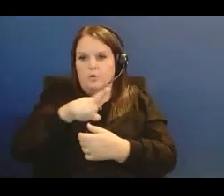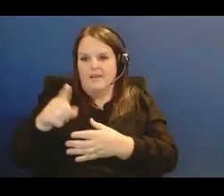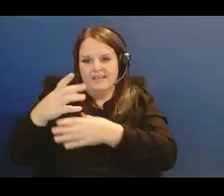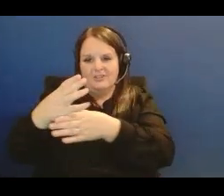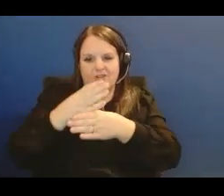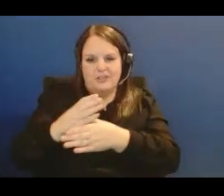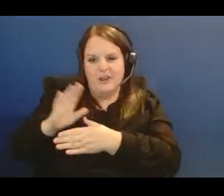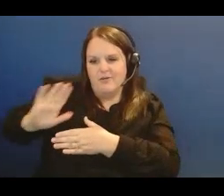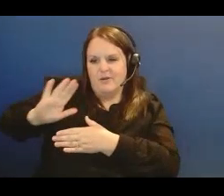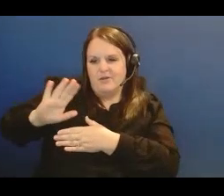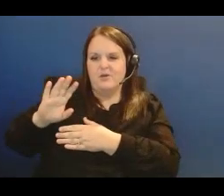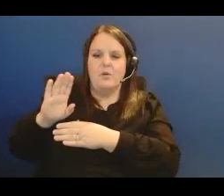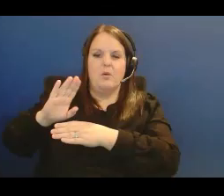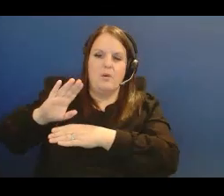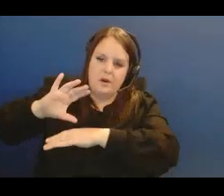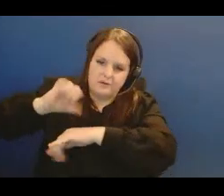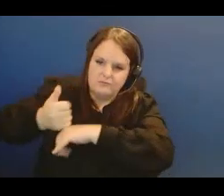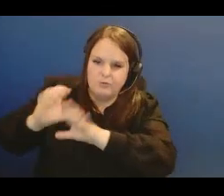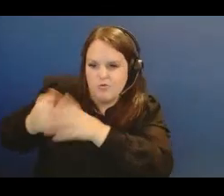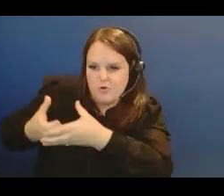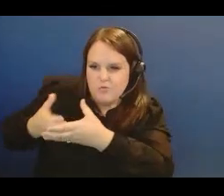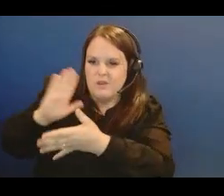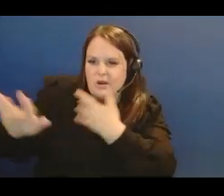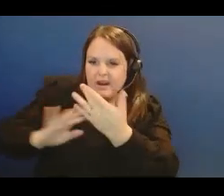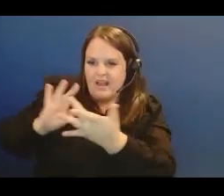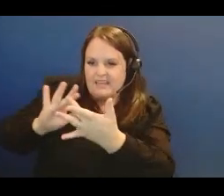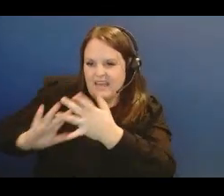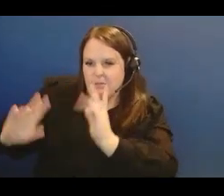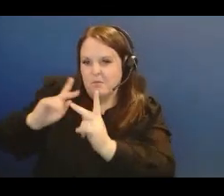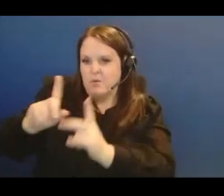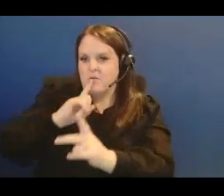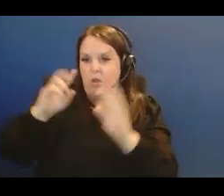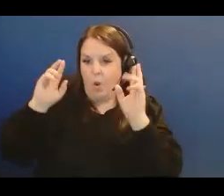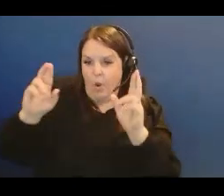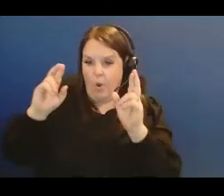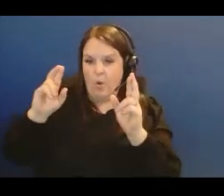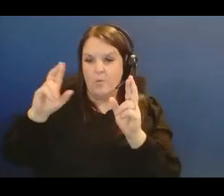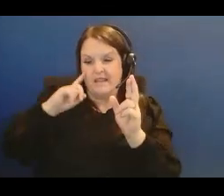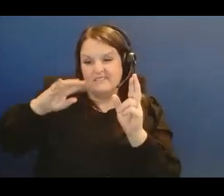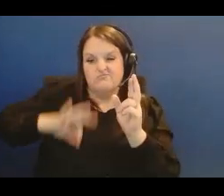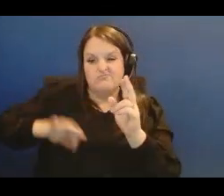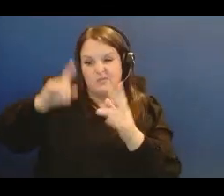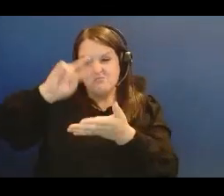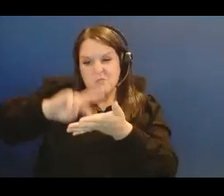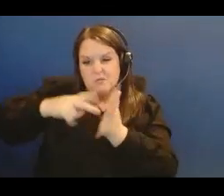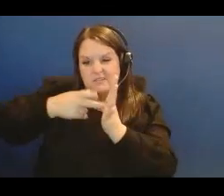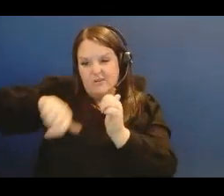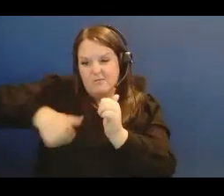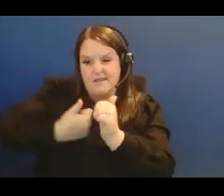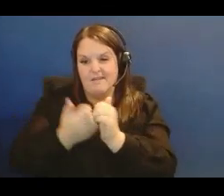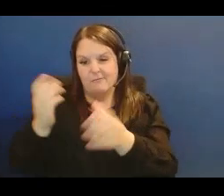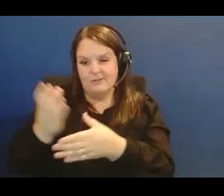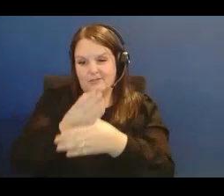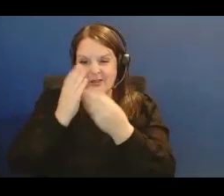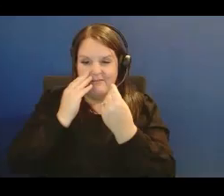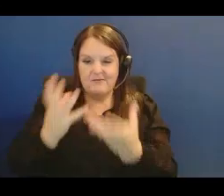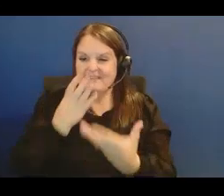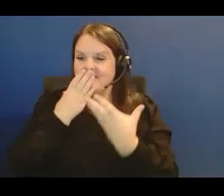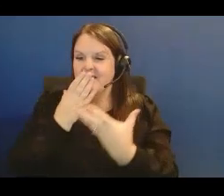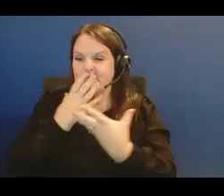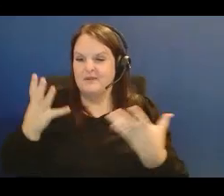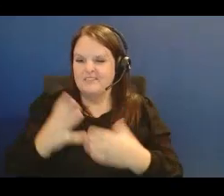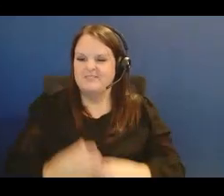your base, correct, with your contacts. So we really do hope you find it purposeful when we do share this information. Thank you so